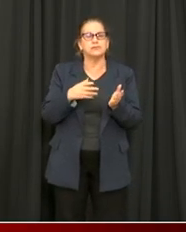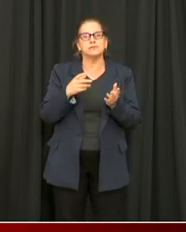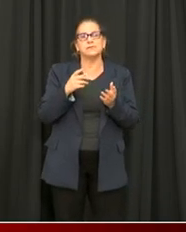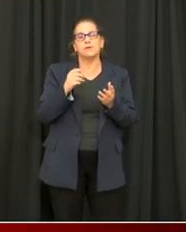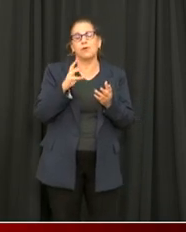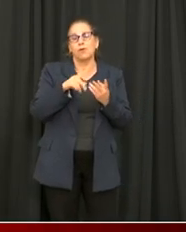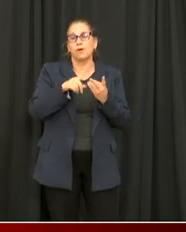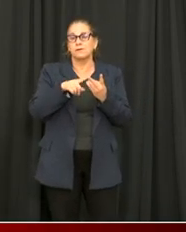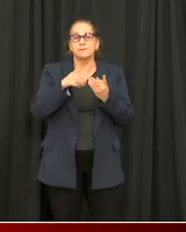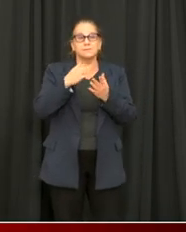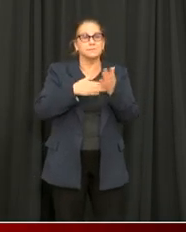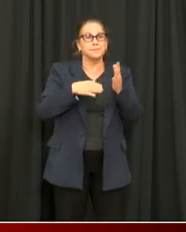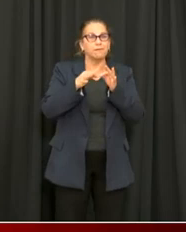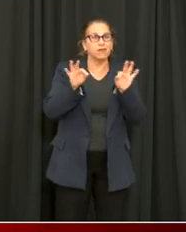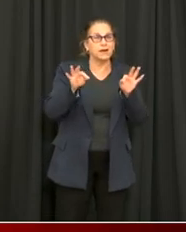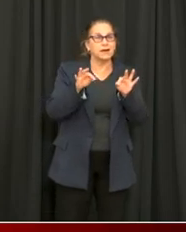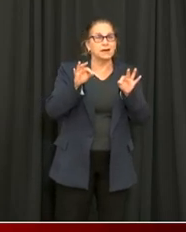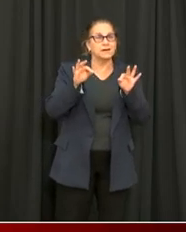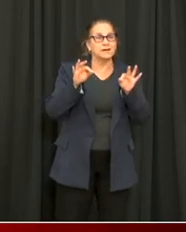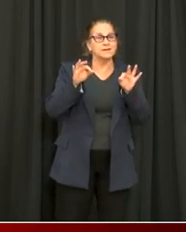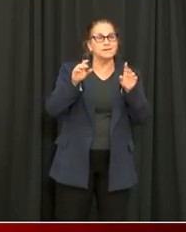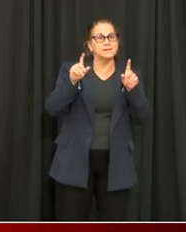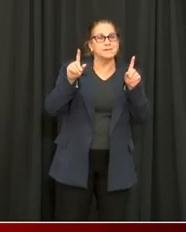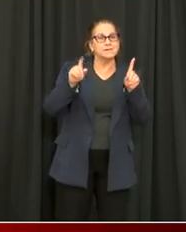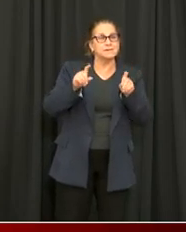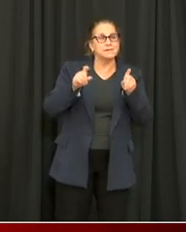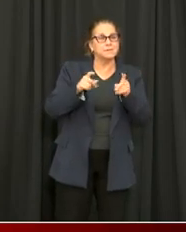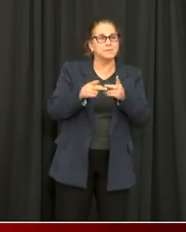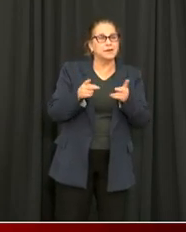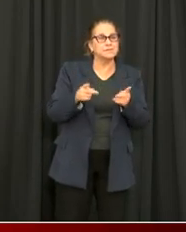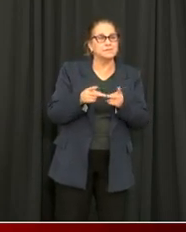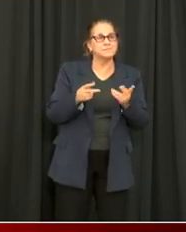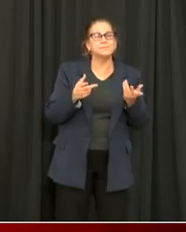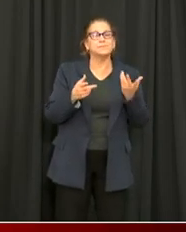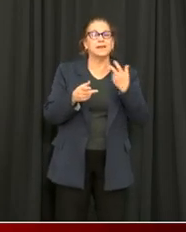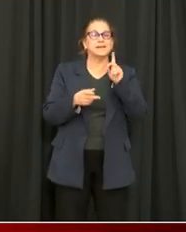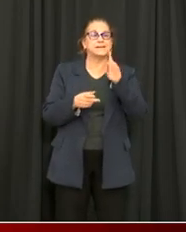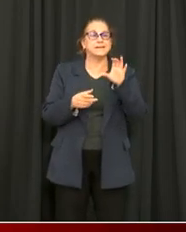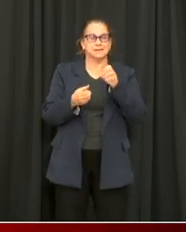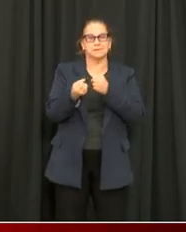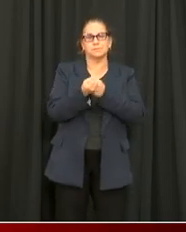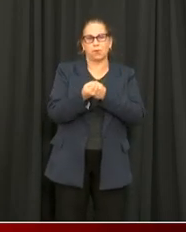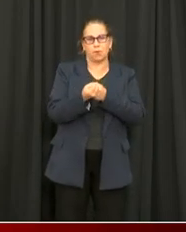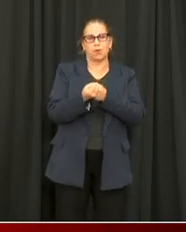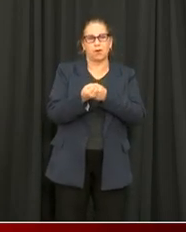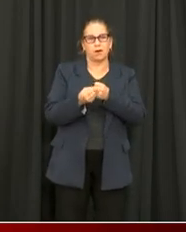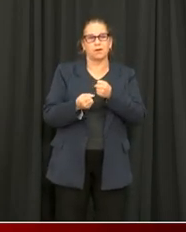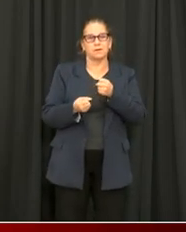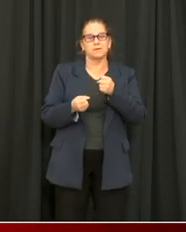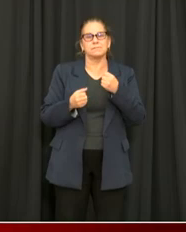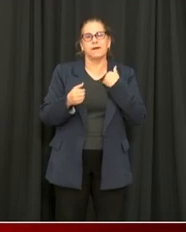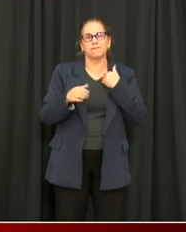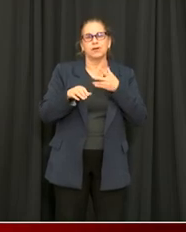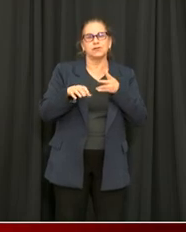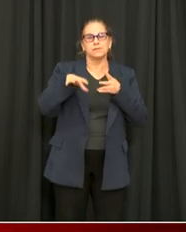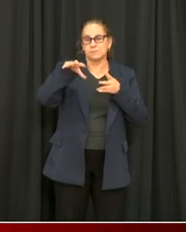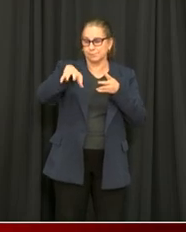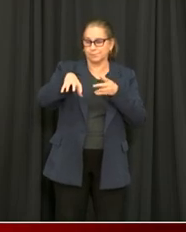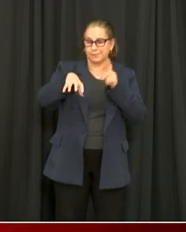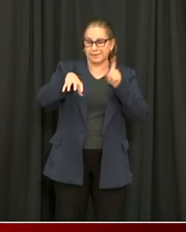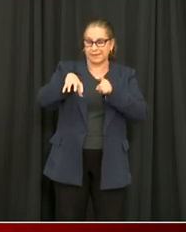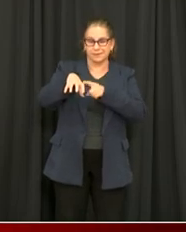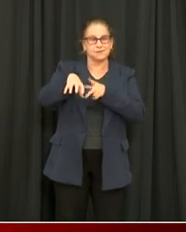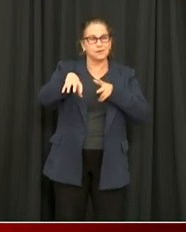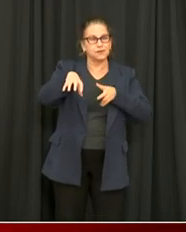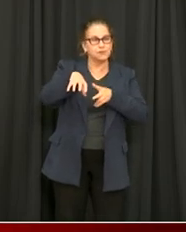use, or you can use one of the district-supported sites at the drive-in or walk-up sites, or at one of the district's